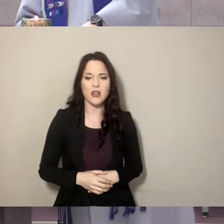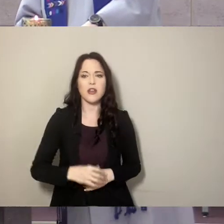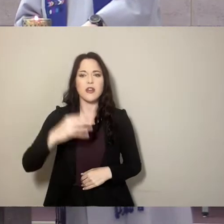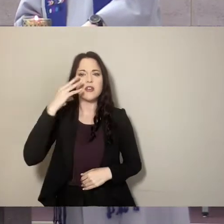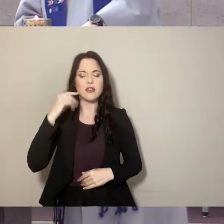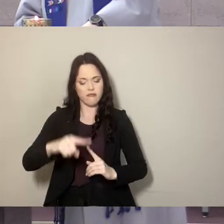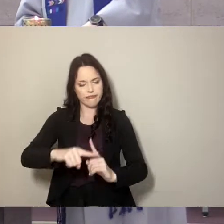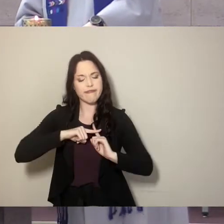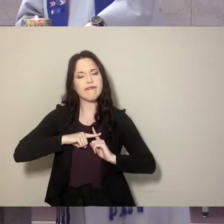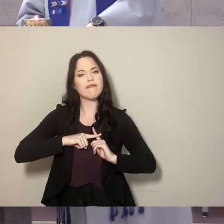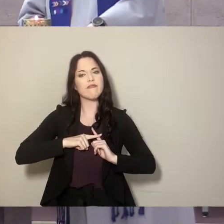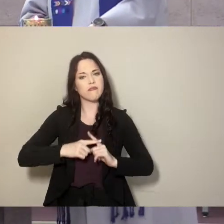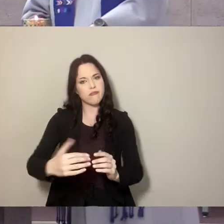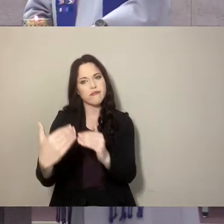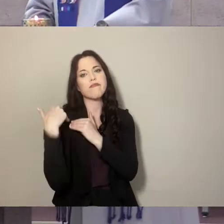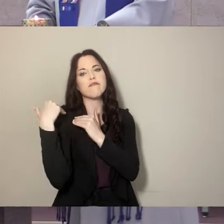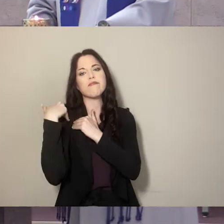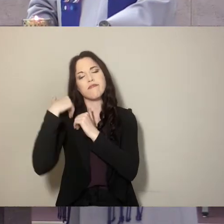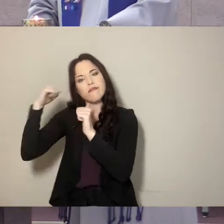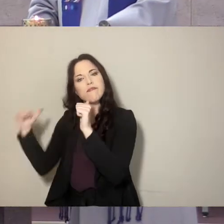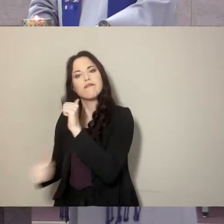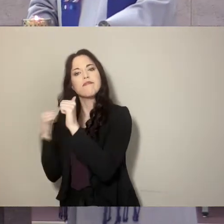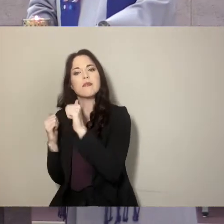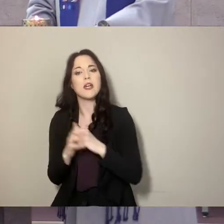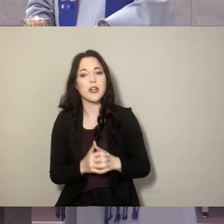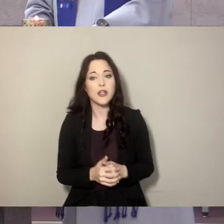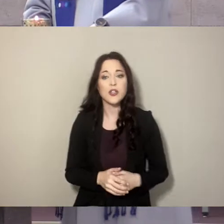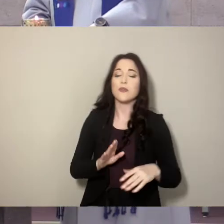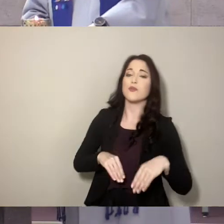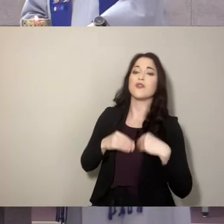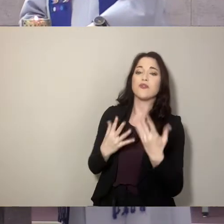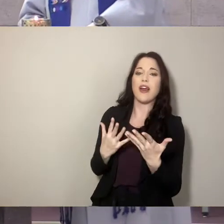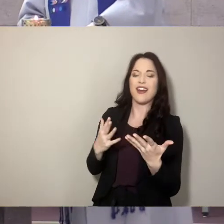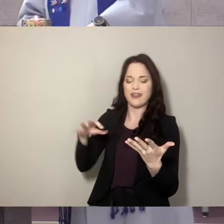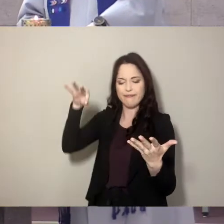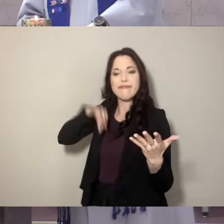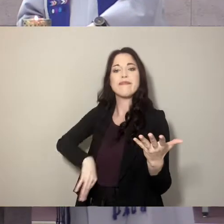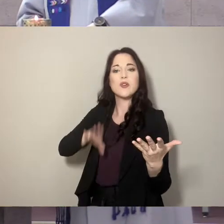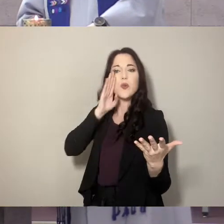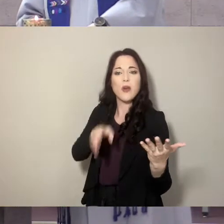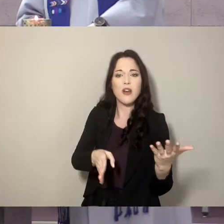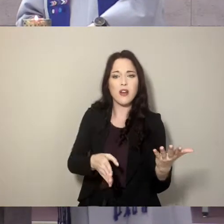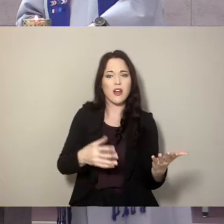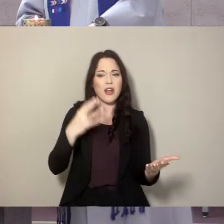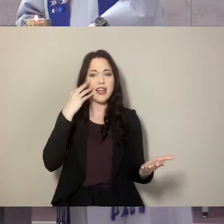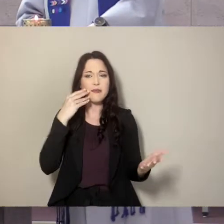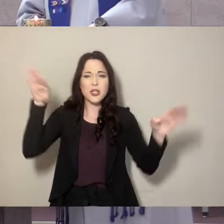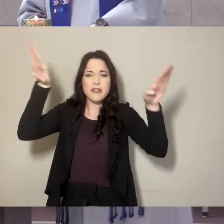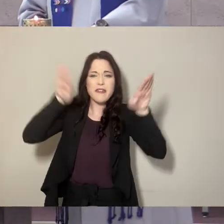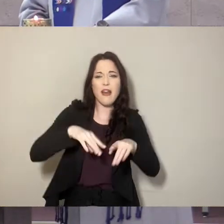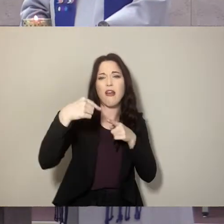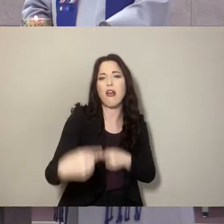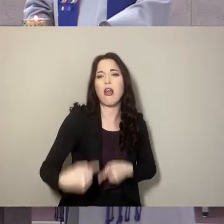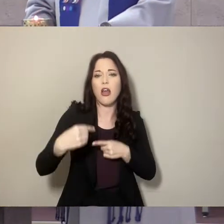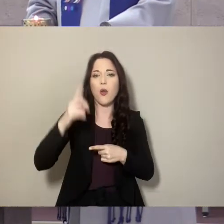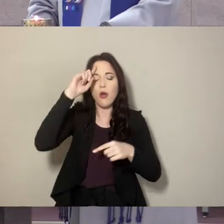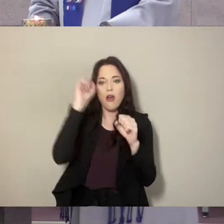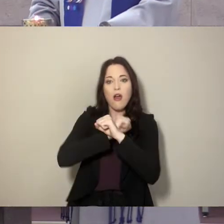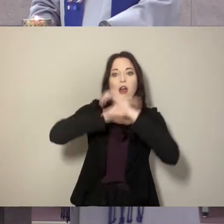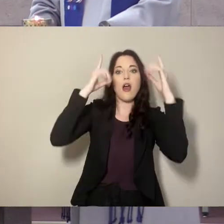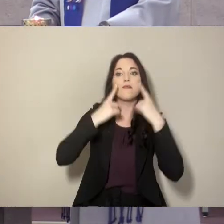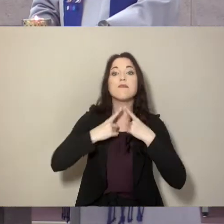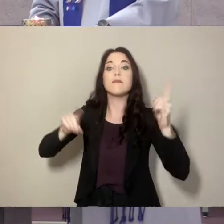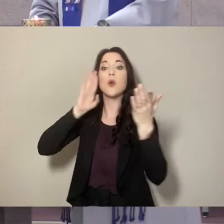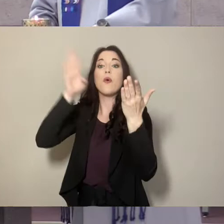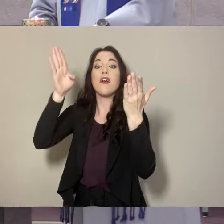wear the crown. That to give is to receive. That the valley is the place of vision. Let us find